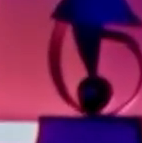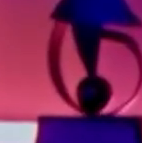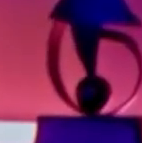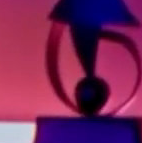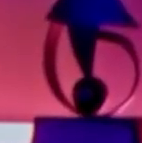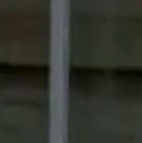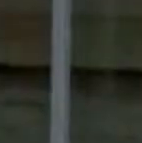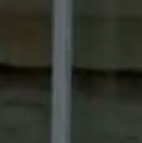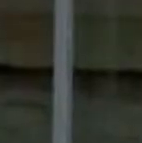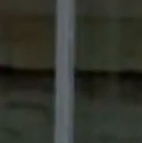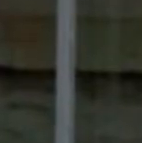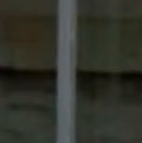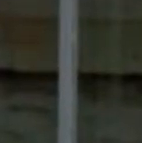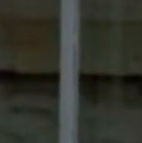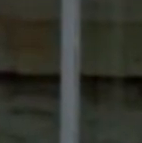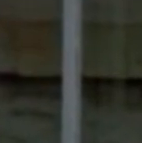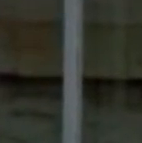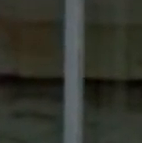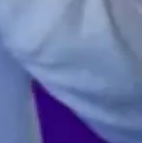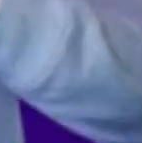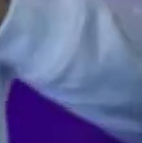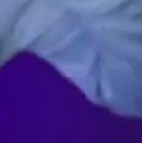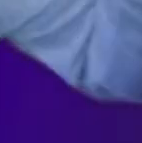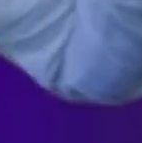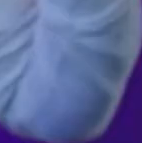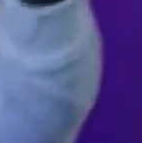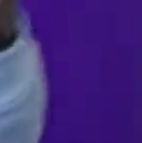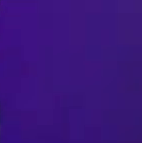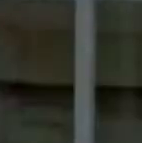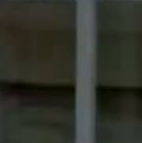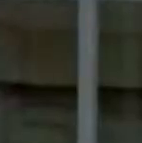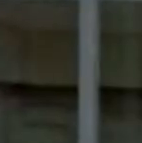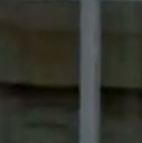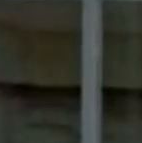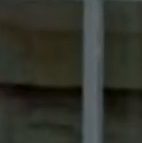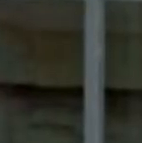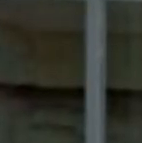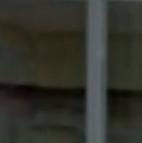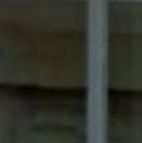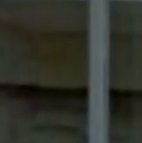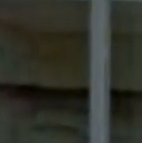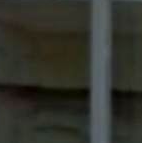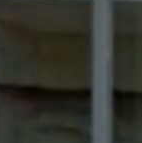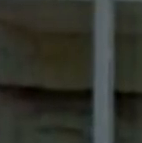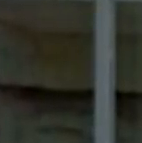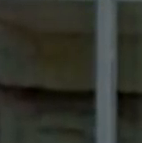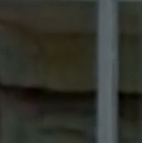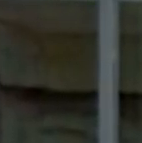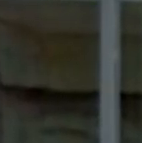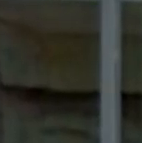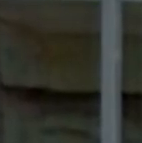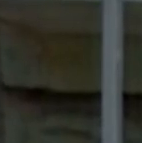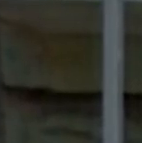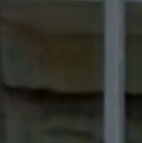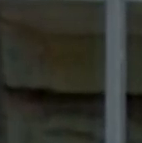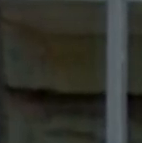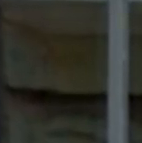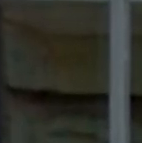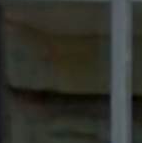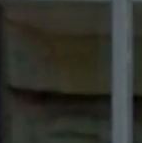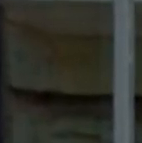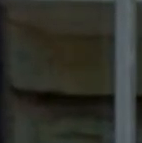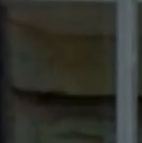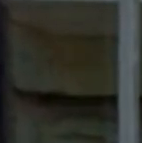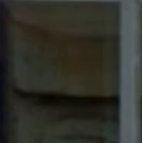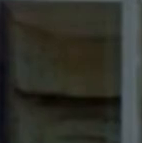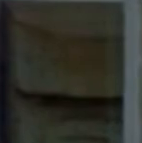Thank you guys for watching. Mini Flaco, an online content creator. Some time ago, I was hacked. And these hackers